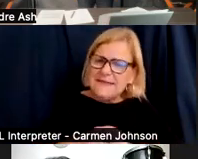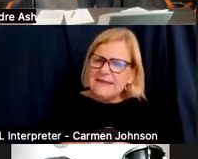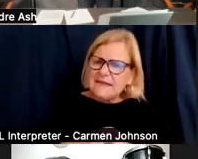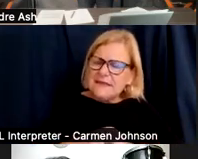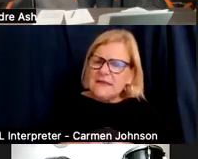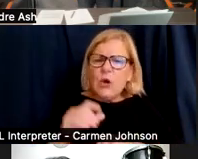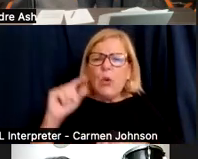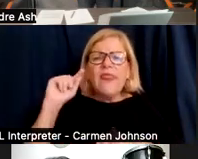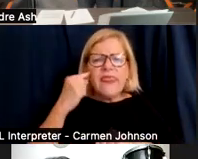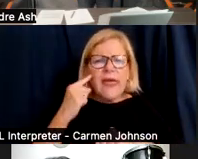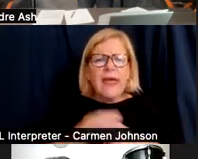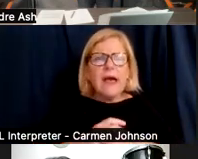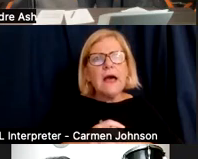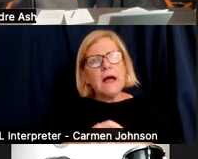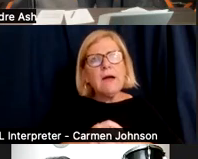may think that